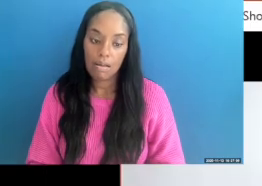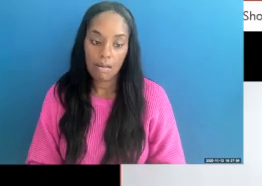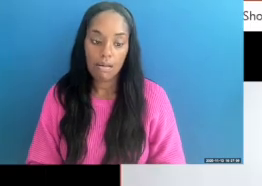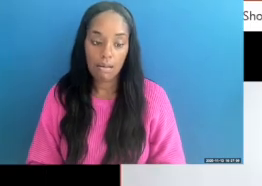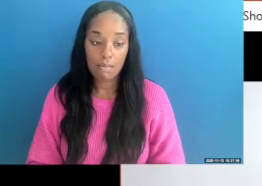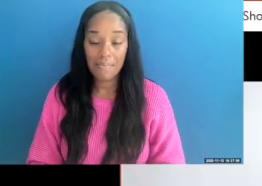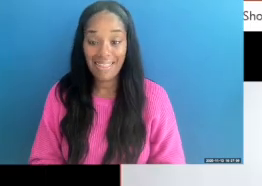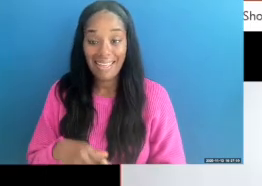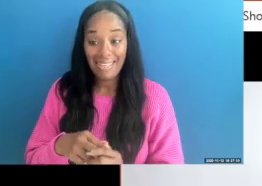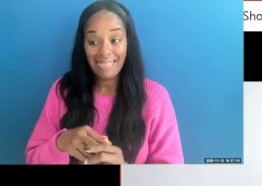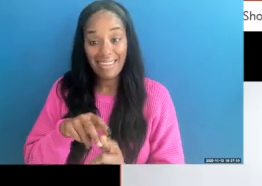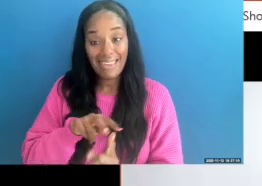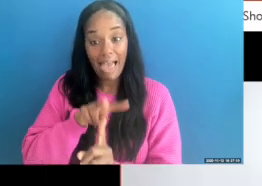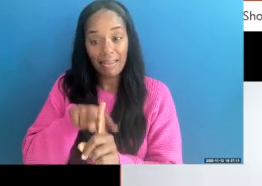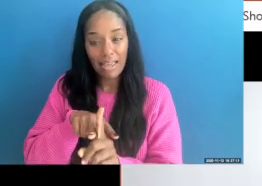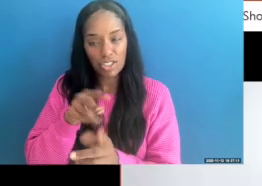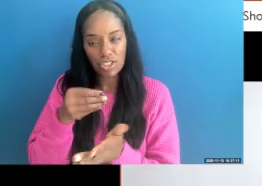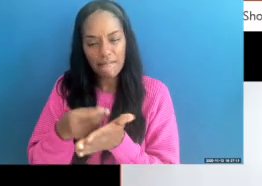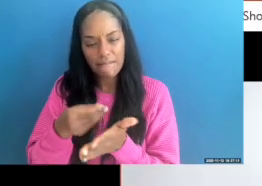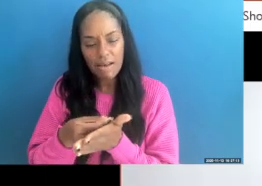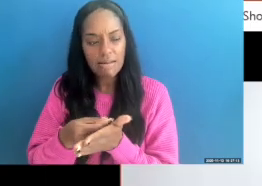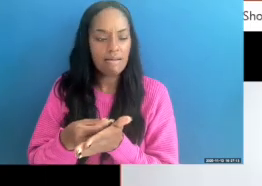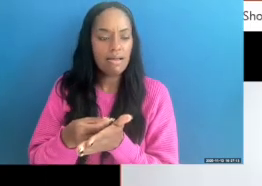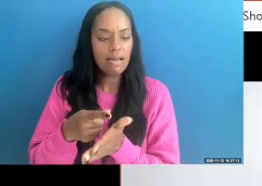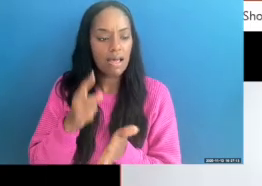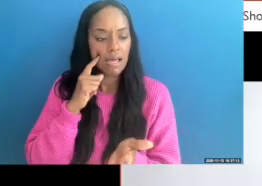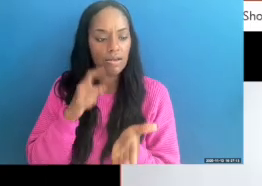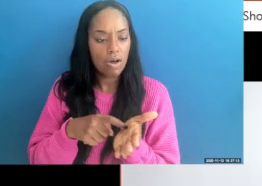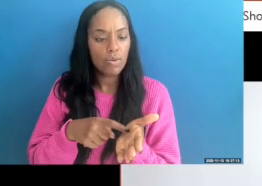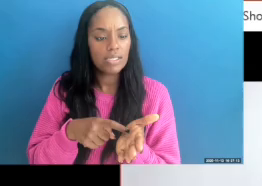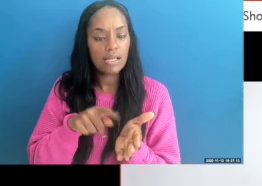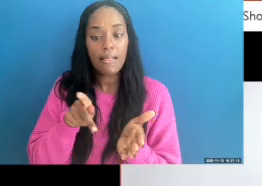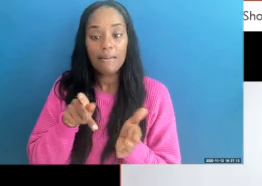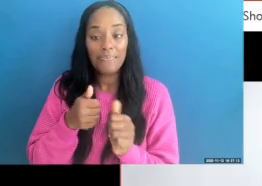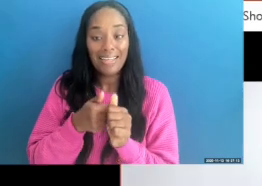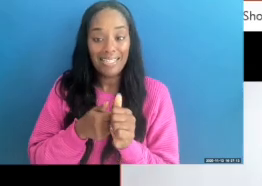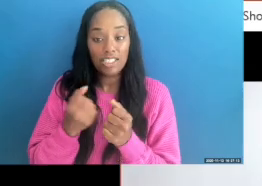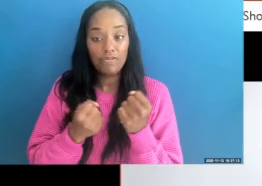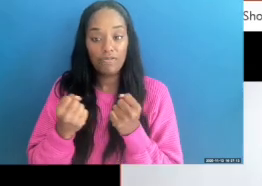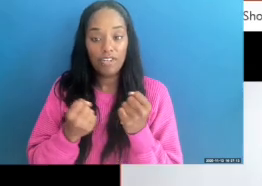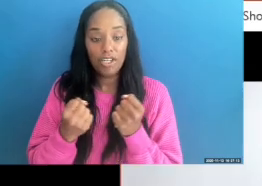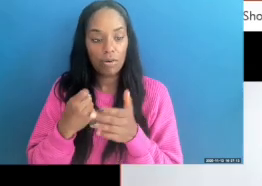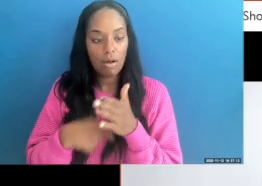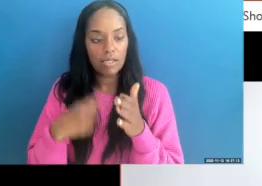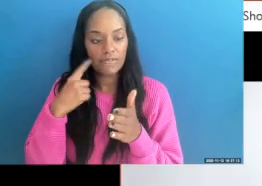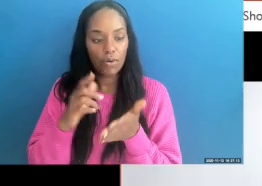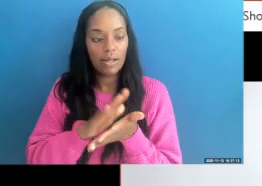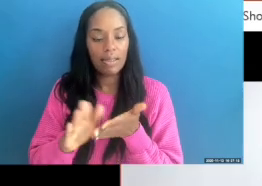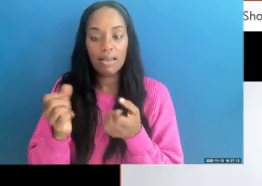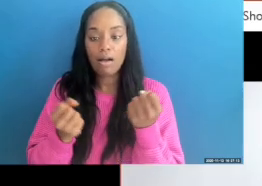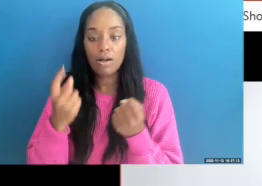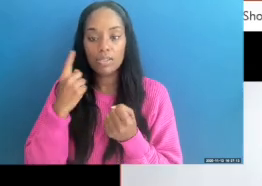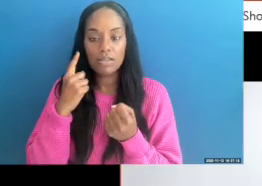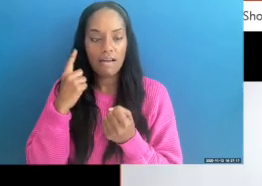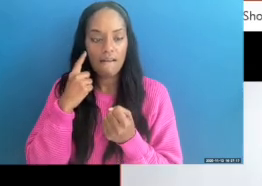one question I had was that when we're looking at the allocation of funding, it looks like that the per vehicle cost for Clean Cars for